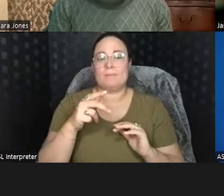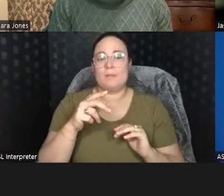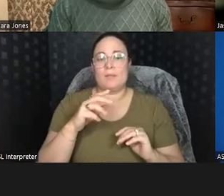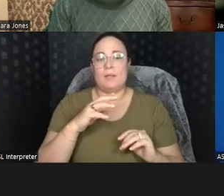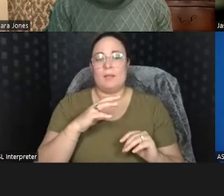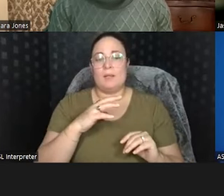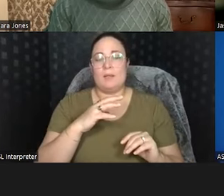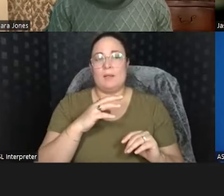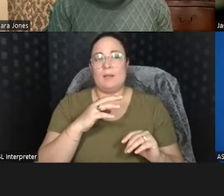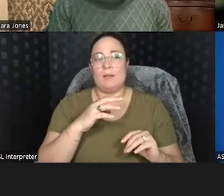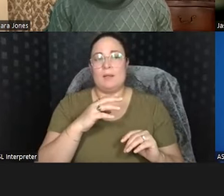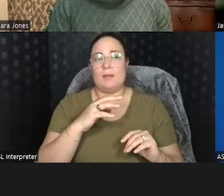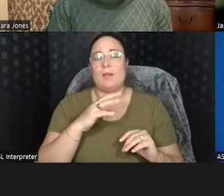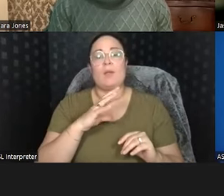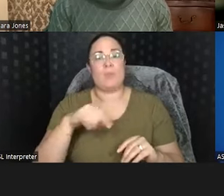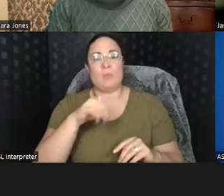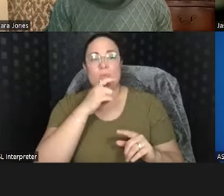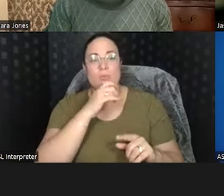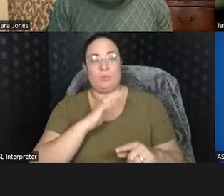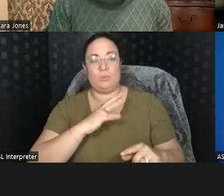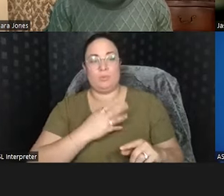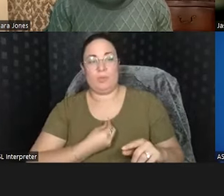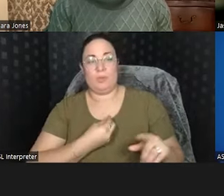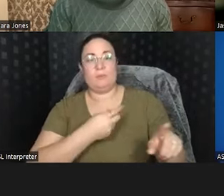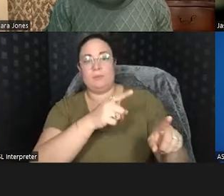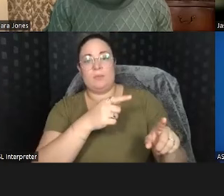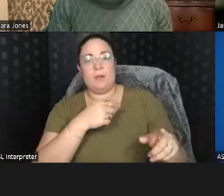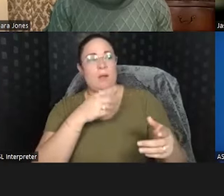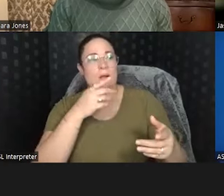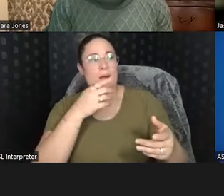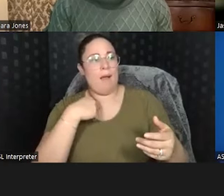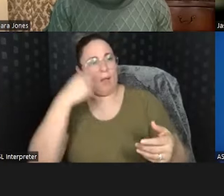gender nonconforming folks. And so those are the best ways that we're gonna be able to fight back,